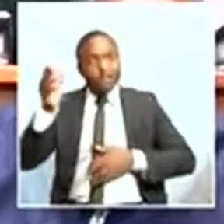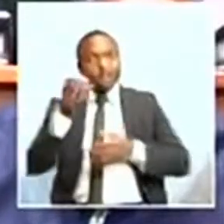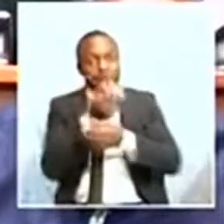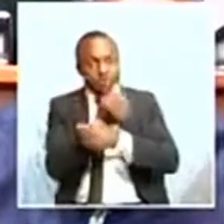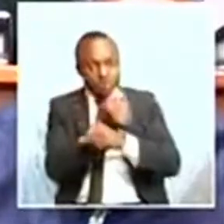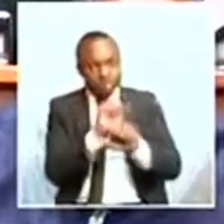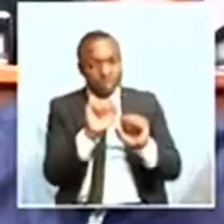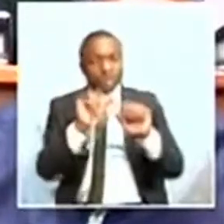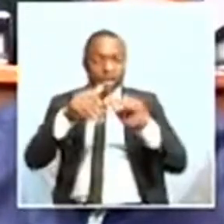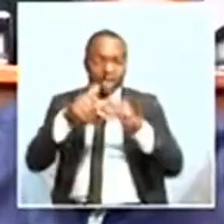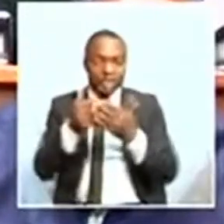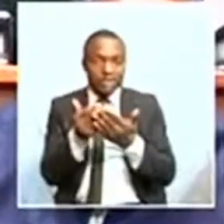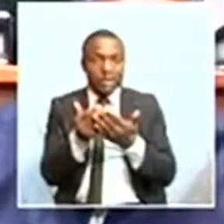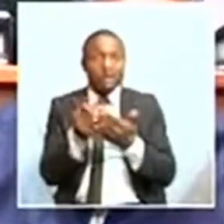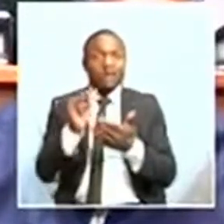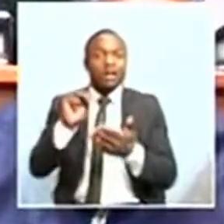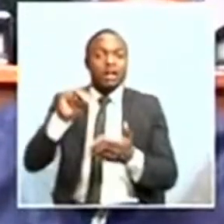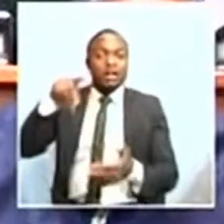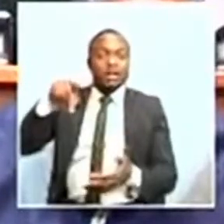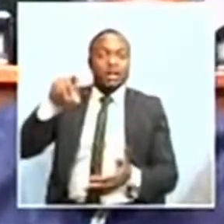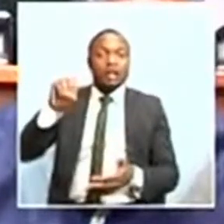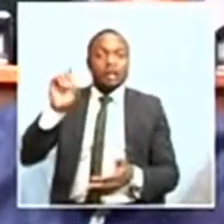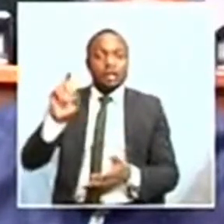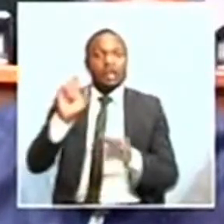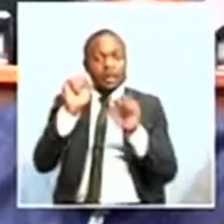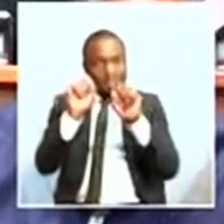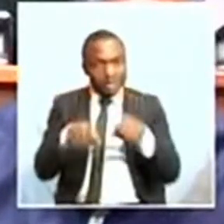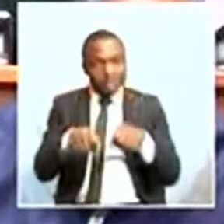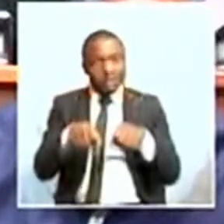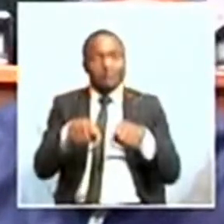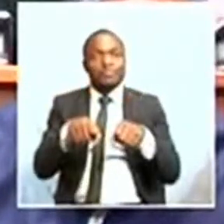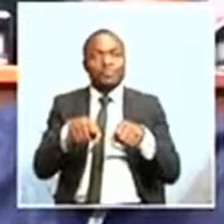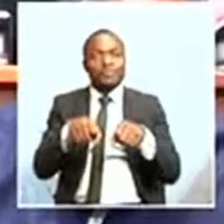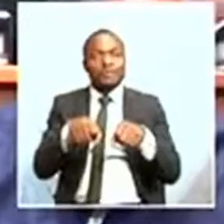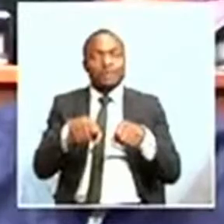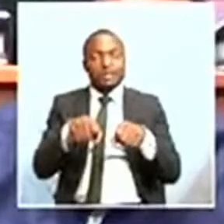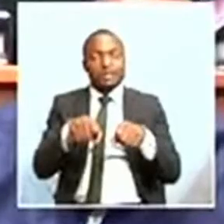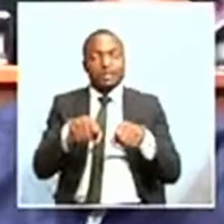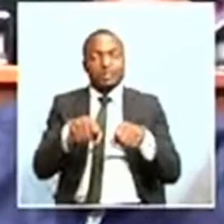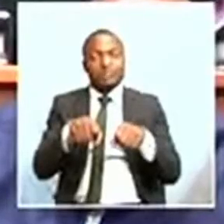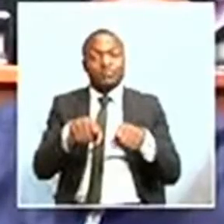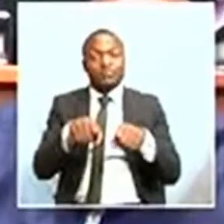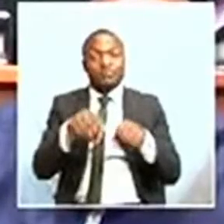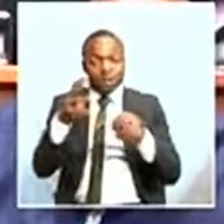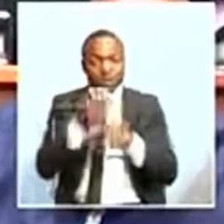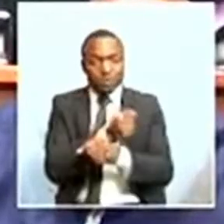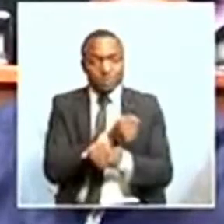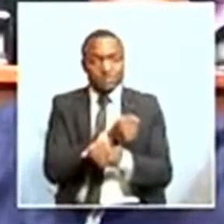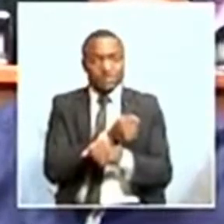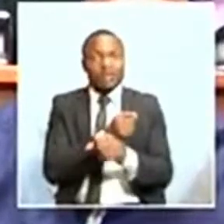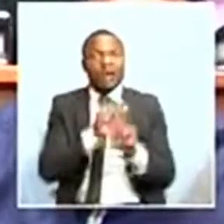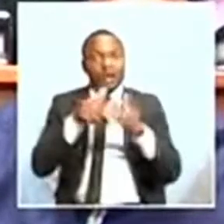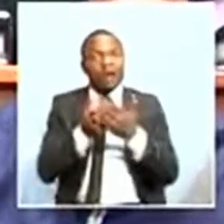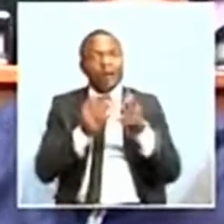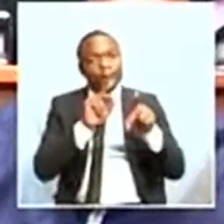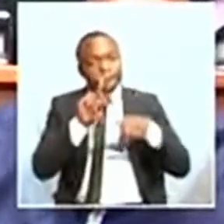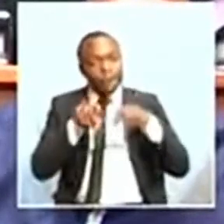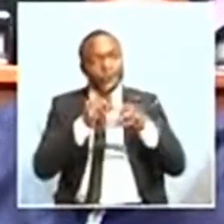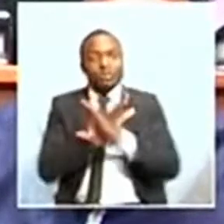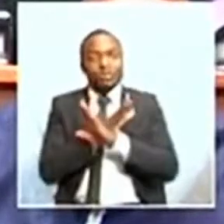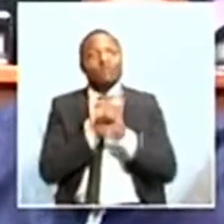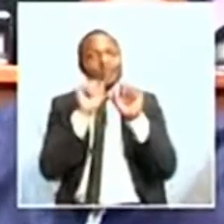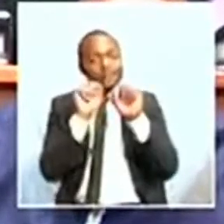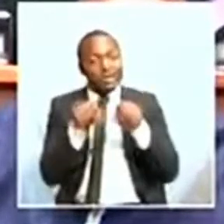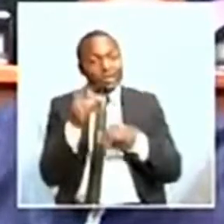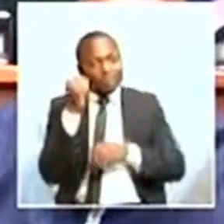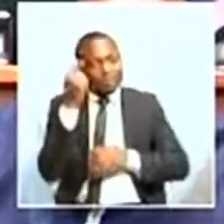and how mpox can be contacted, as it were, so that our Zambian people can have early warning and they can